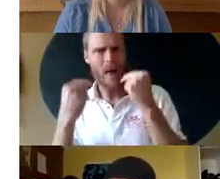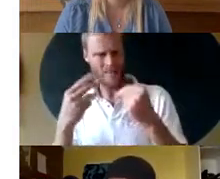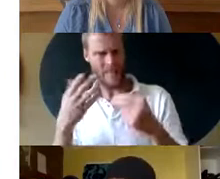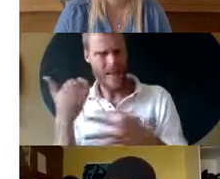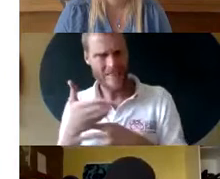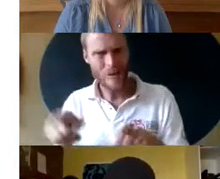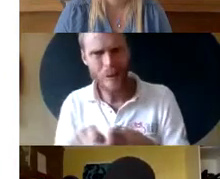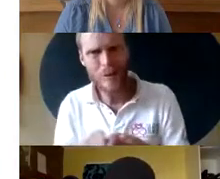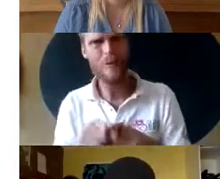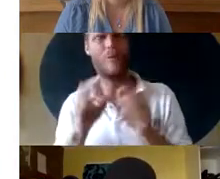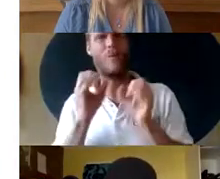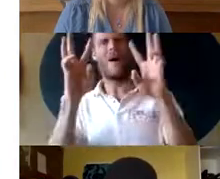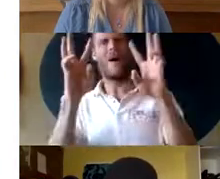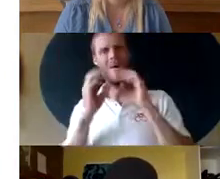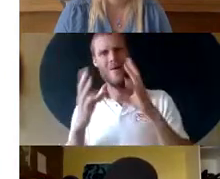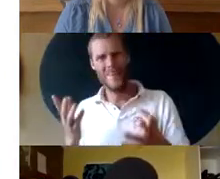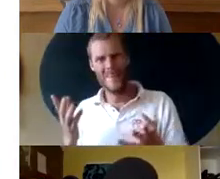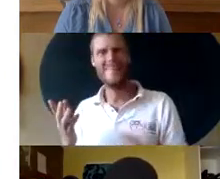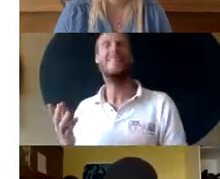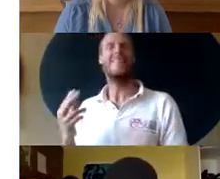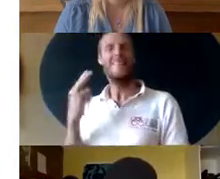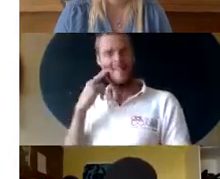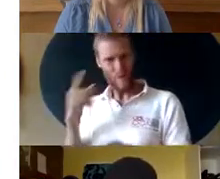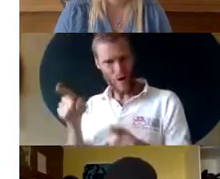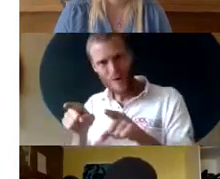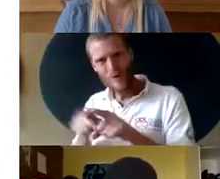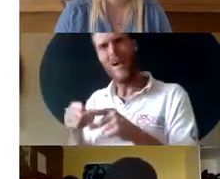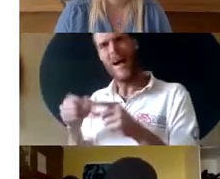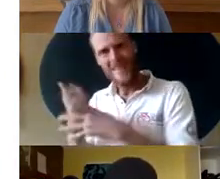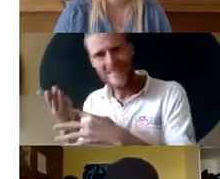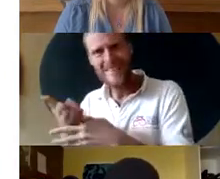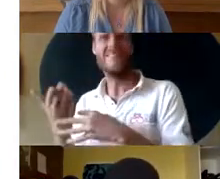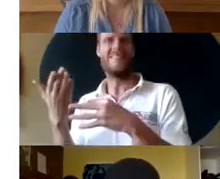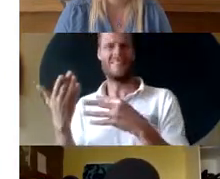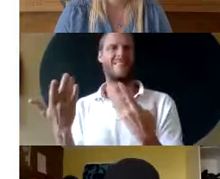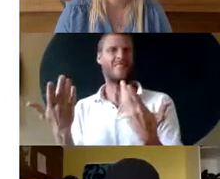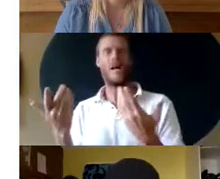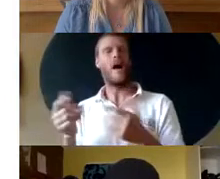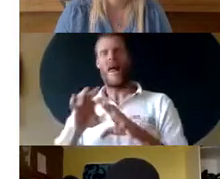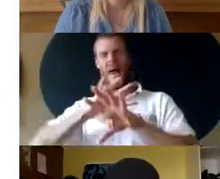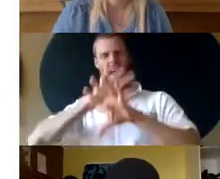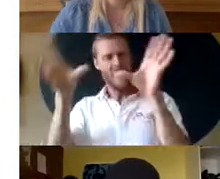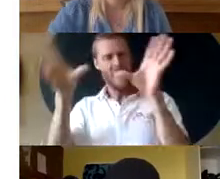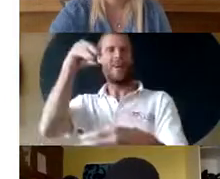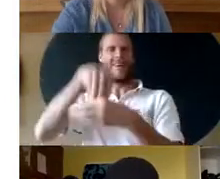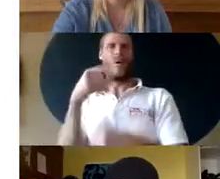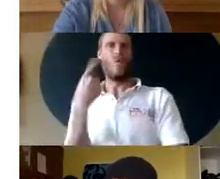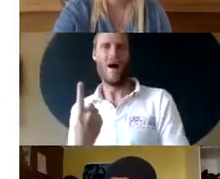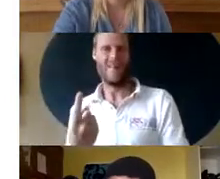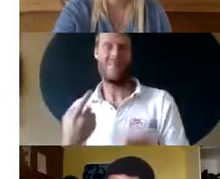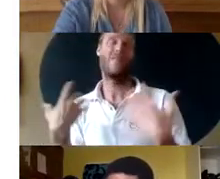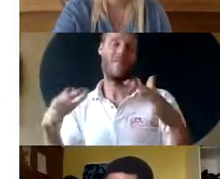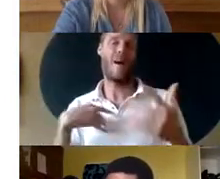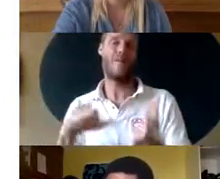I am so amazed and aware now about how technology is helping